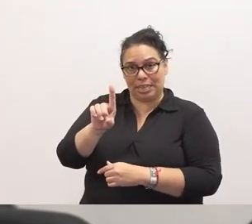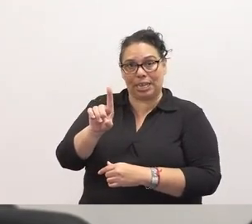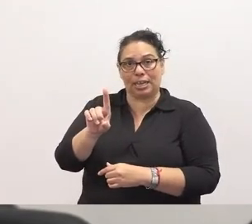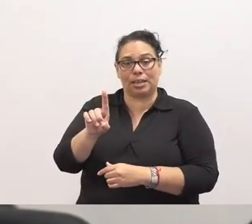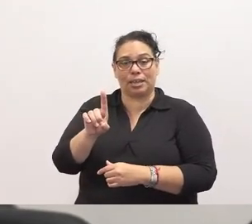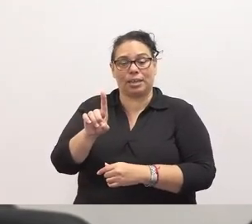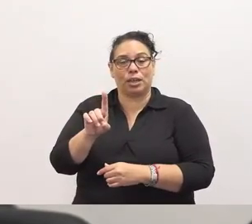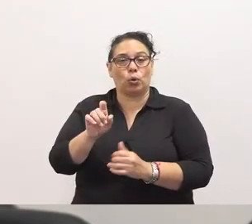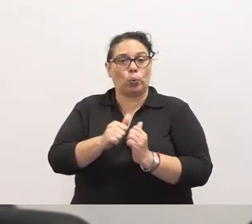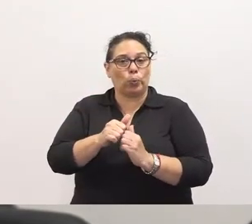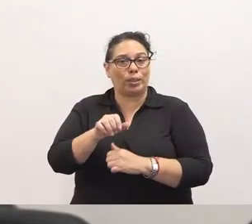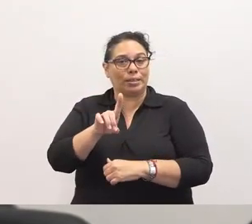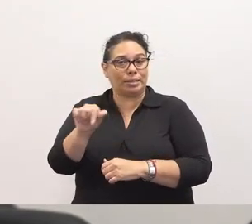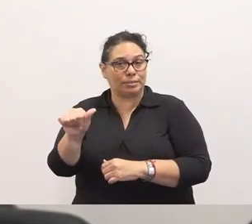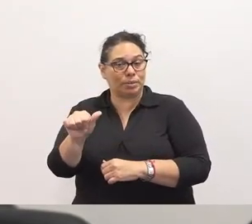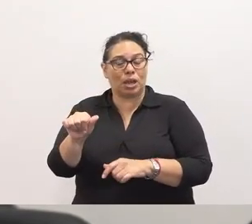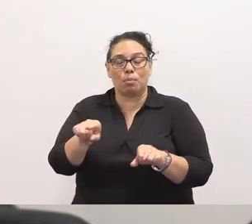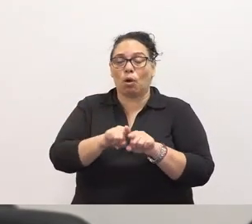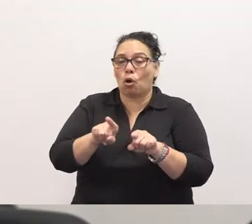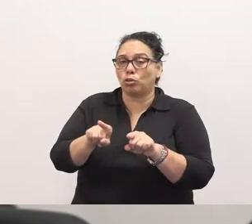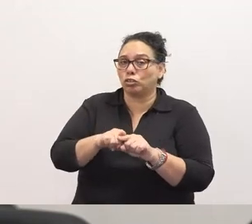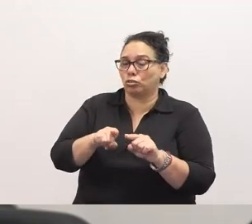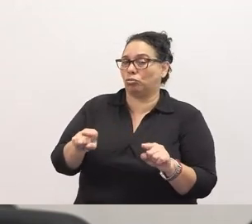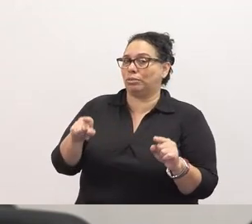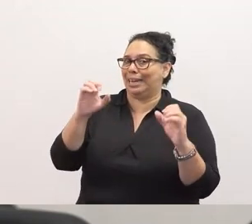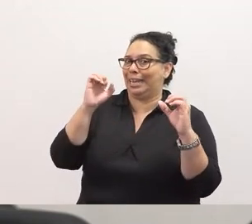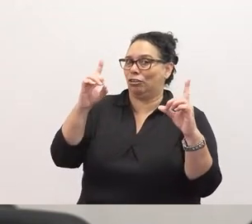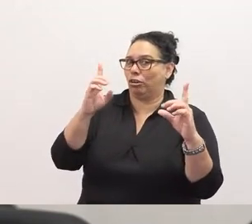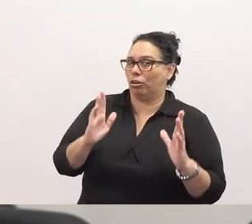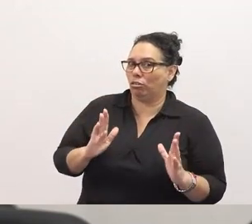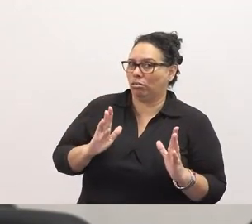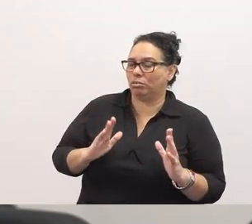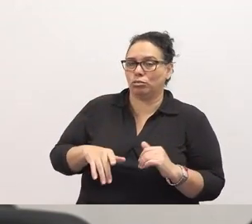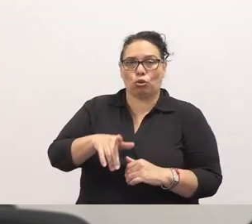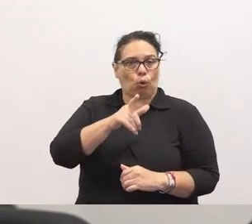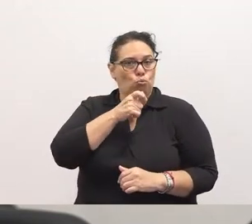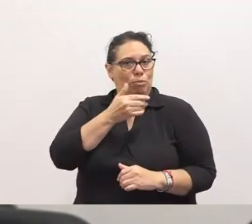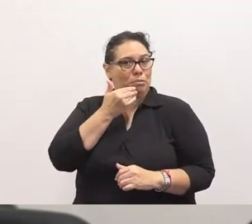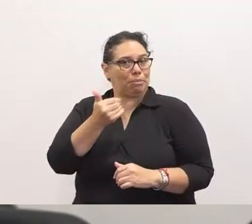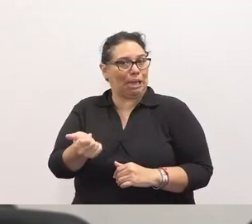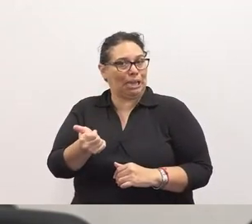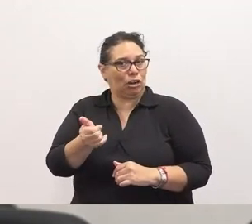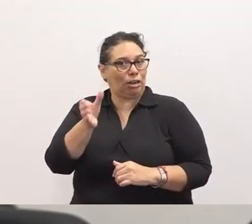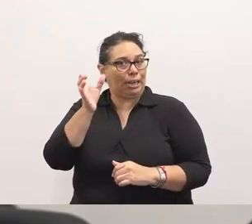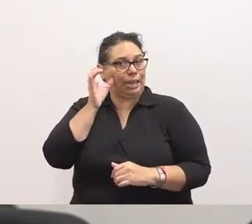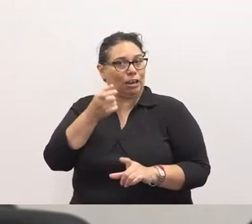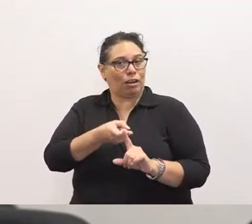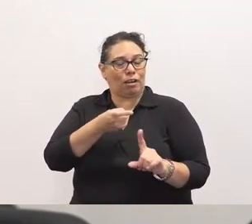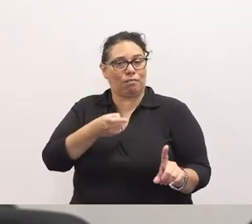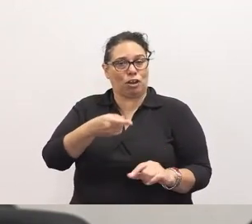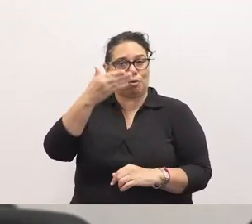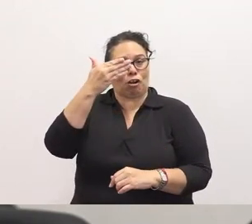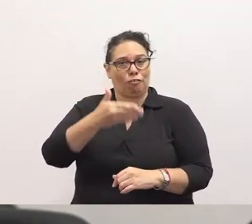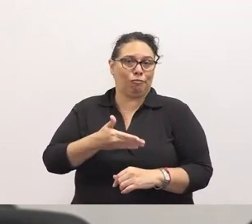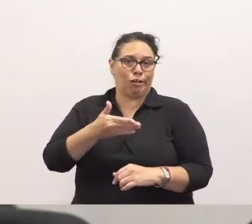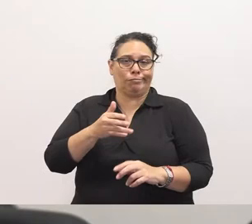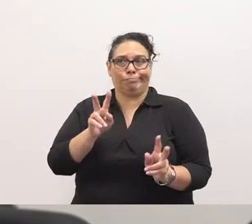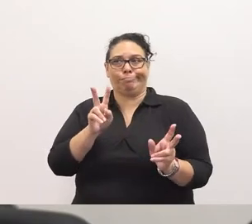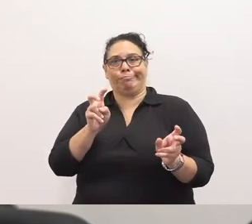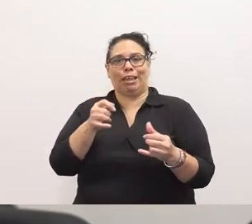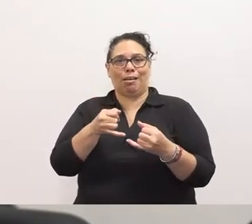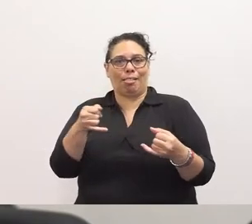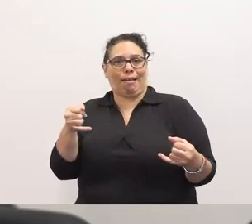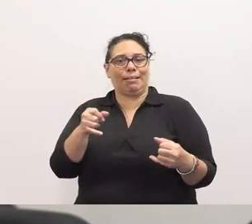a child with disabilities, but they're also an educator. So who better to hear from our frontline staff what